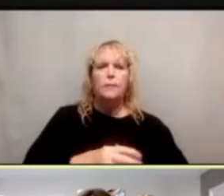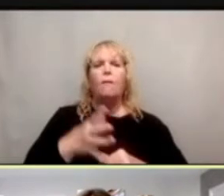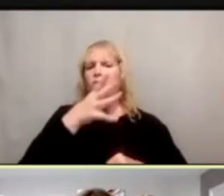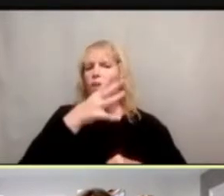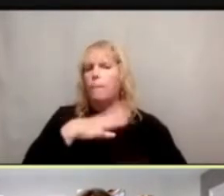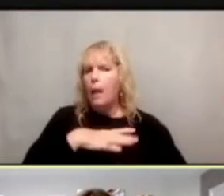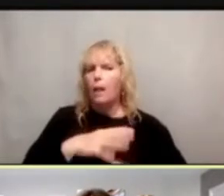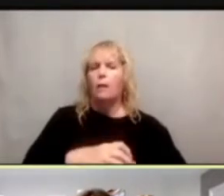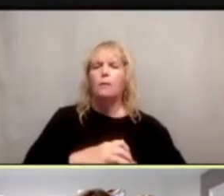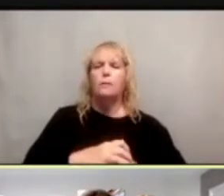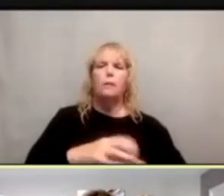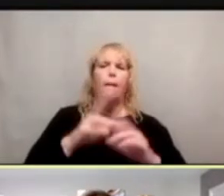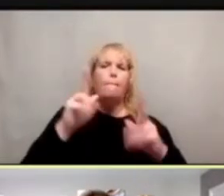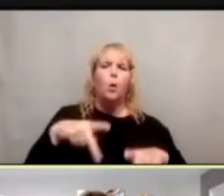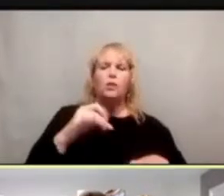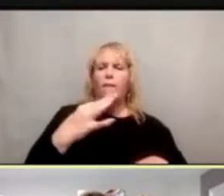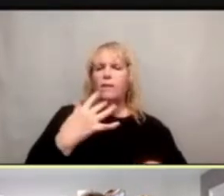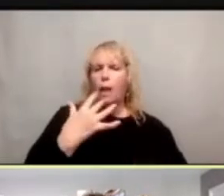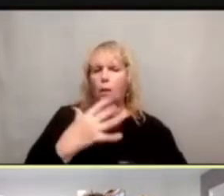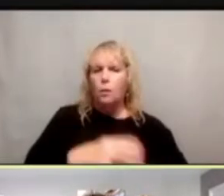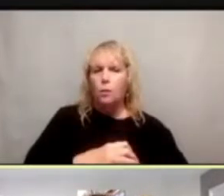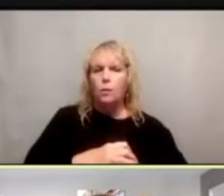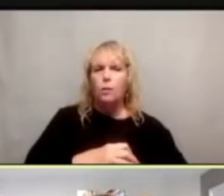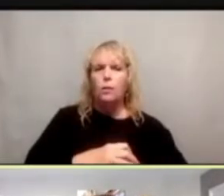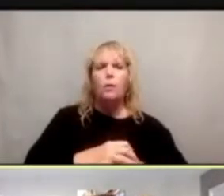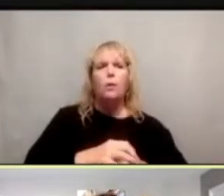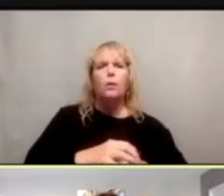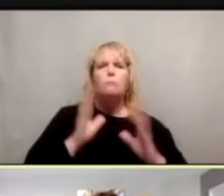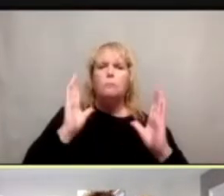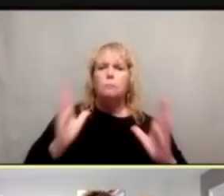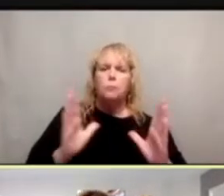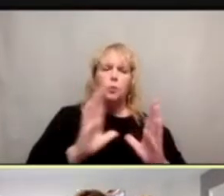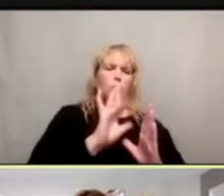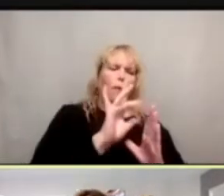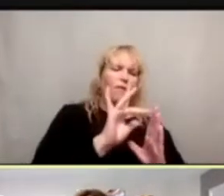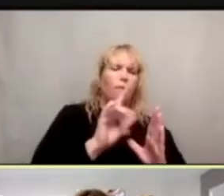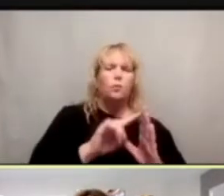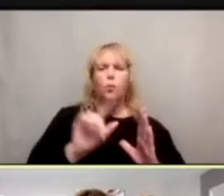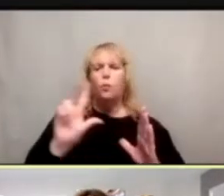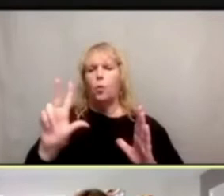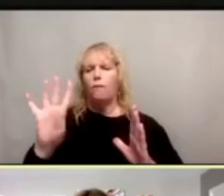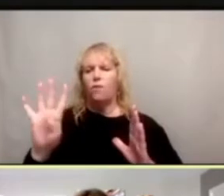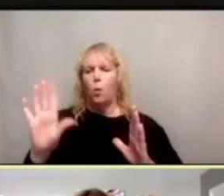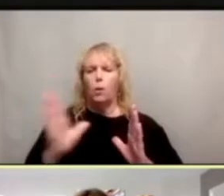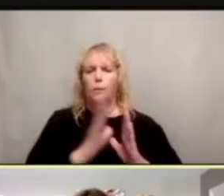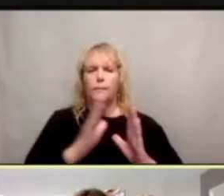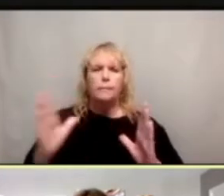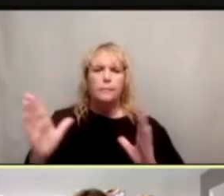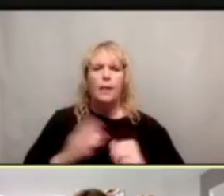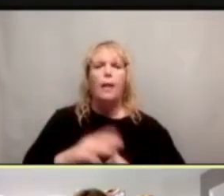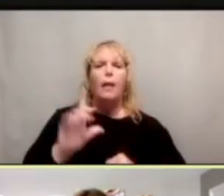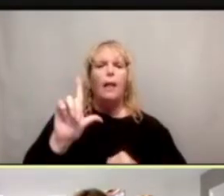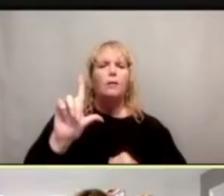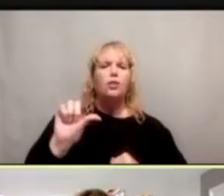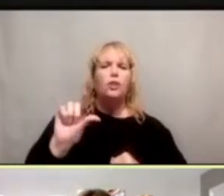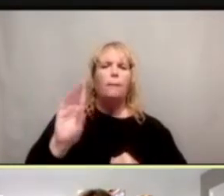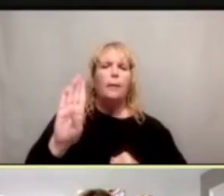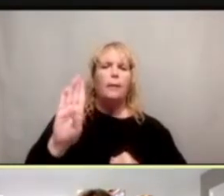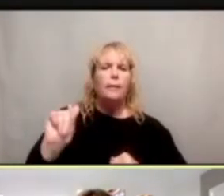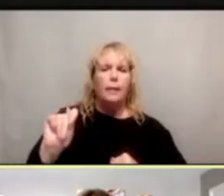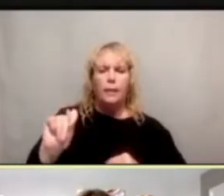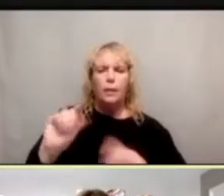of color, those in the 25 to 34-year-old age group, LGBT populations,